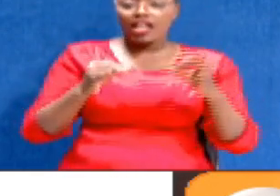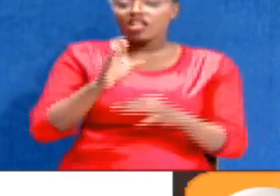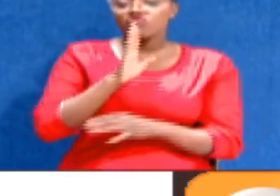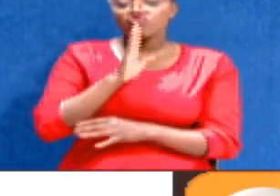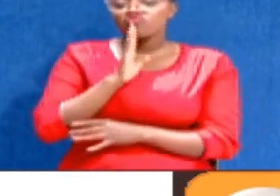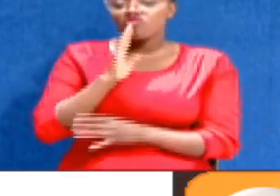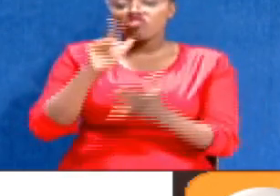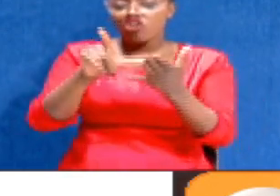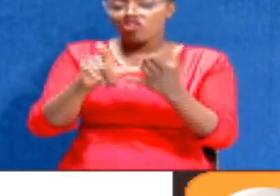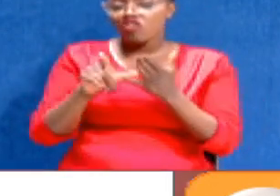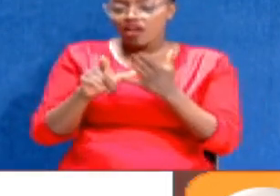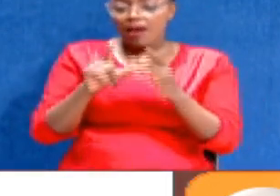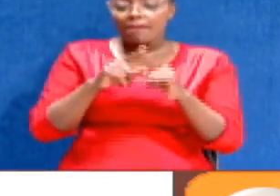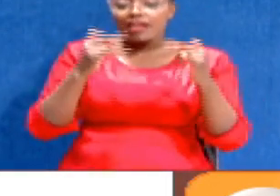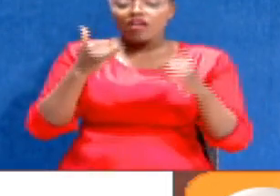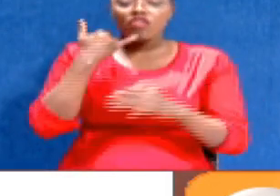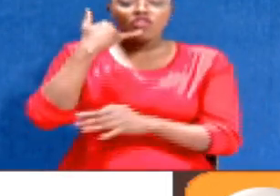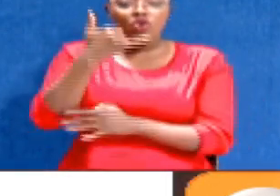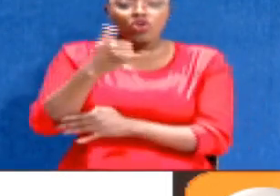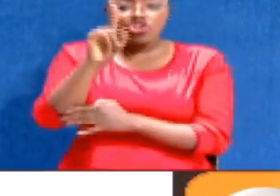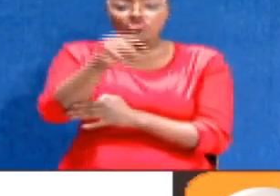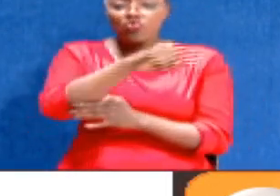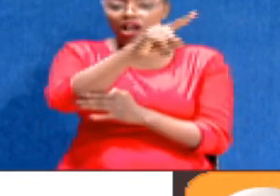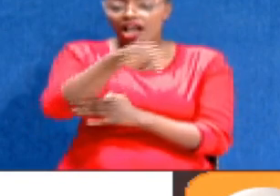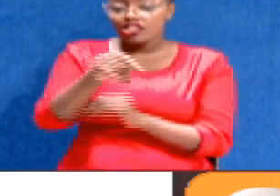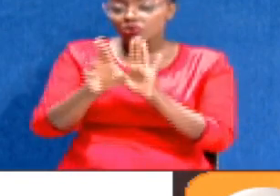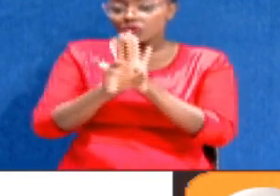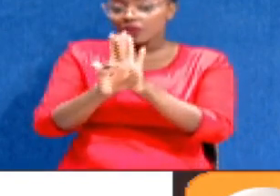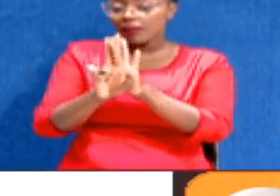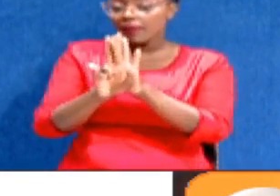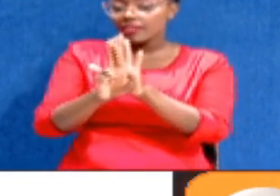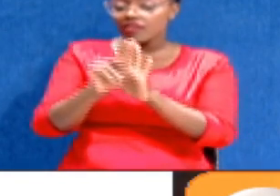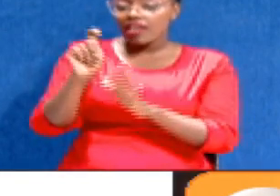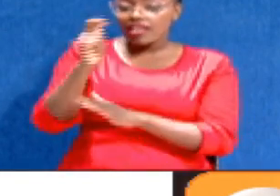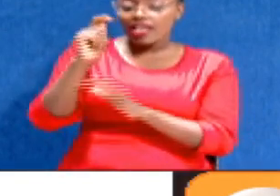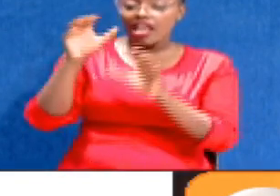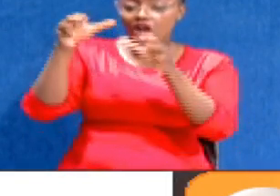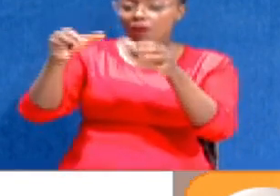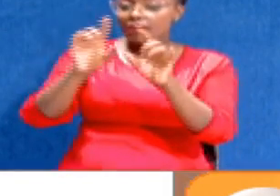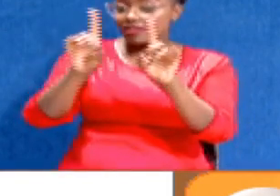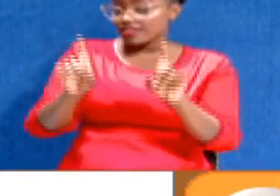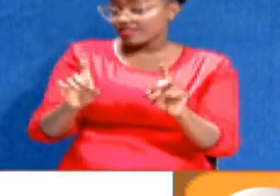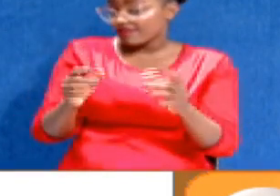I was just calling to cancel on behalf of the Kenyan community.